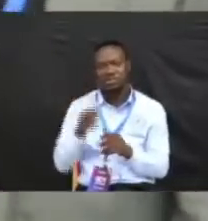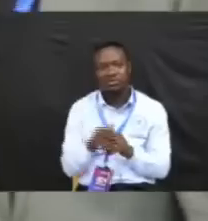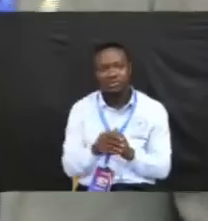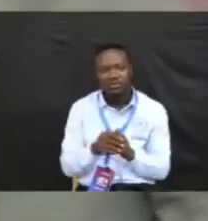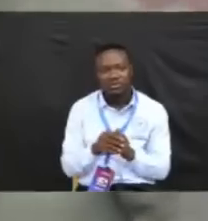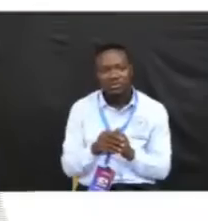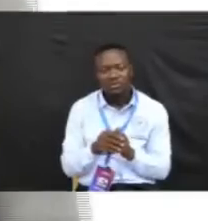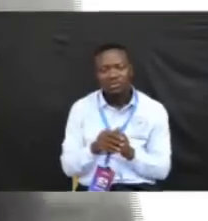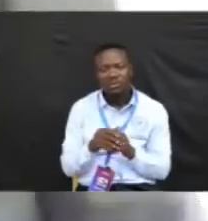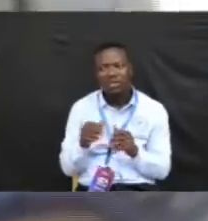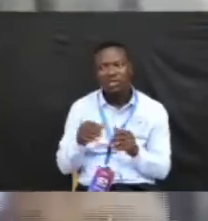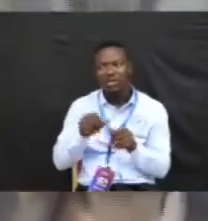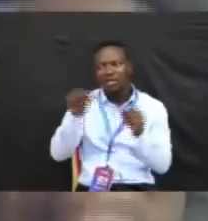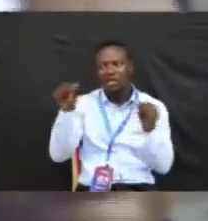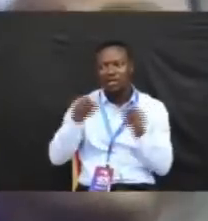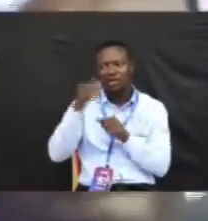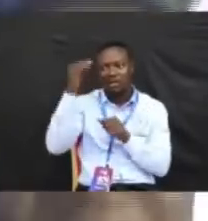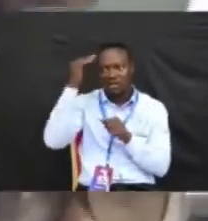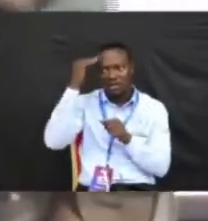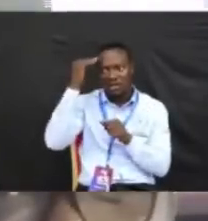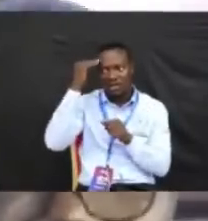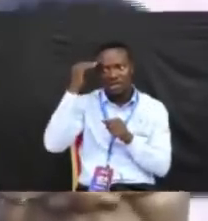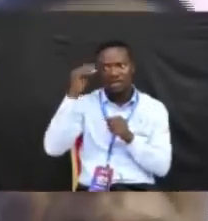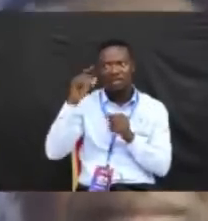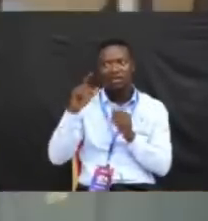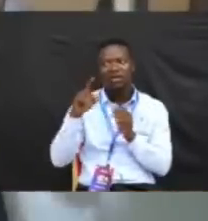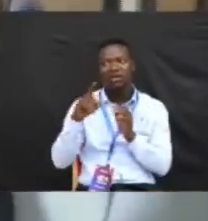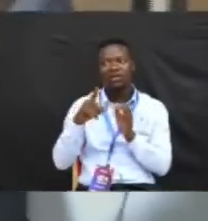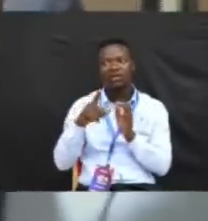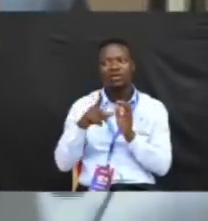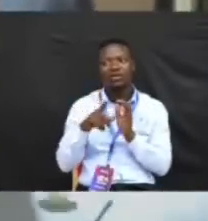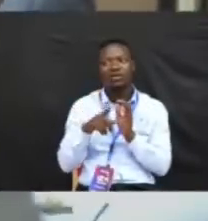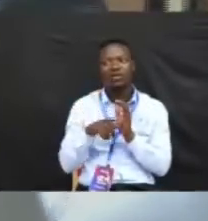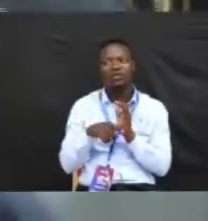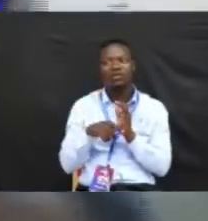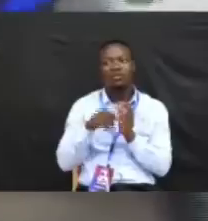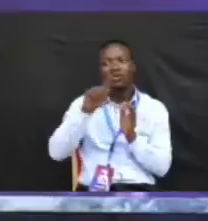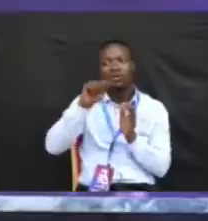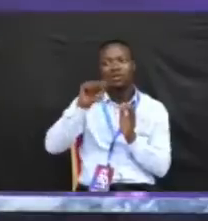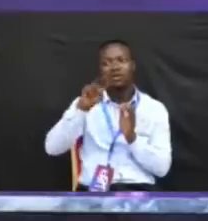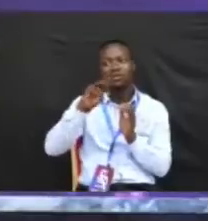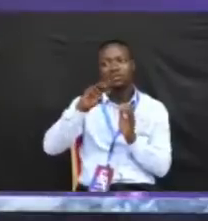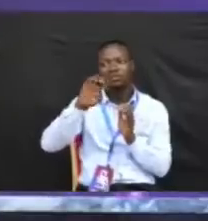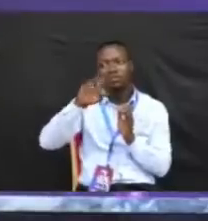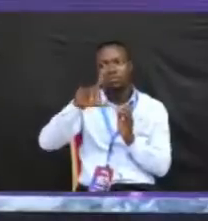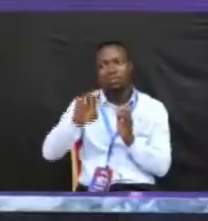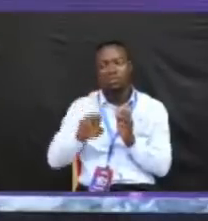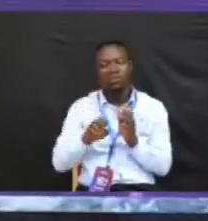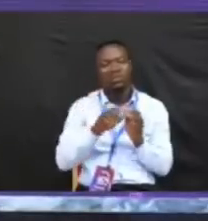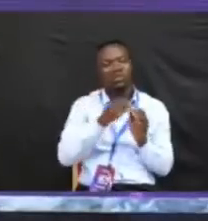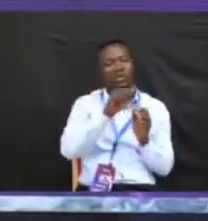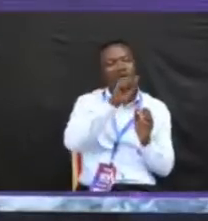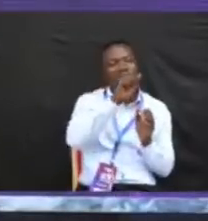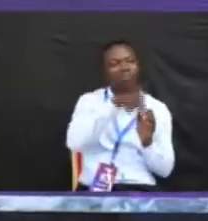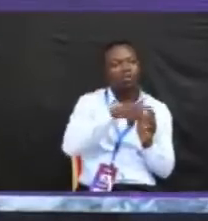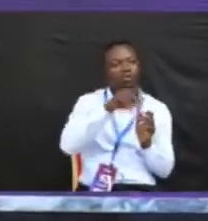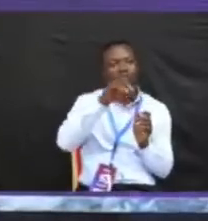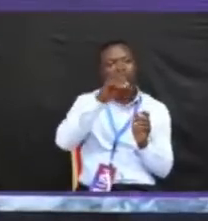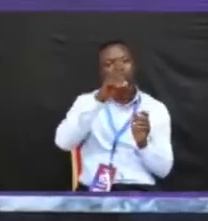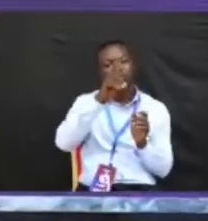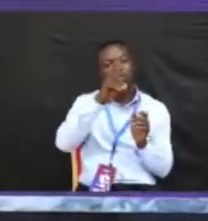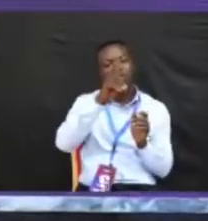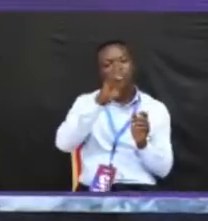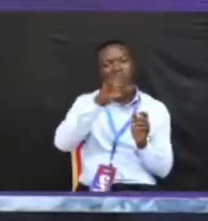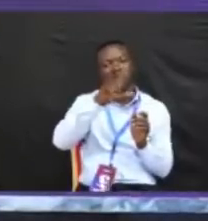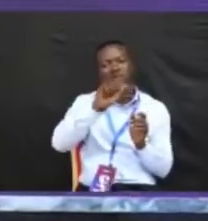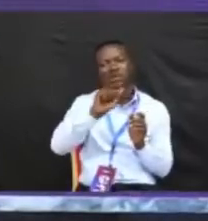and area head for Tamil and coordinator for the northern region. Apostle Dr. Dea Kwampa, voter